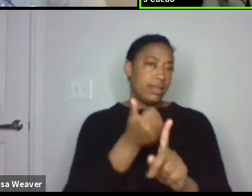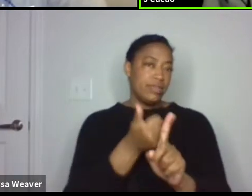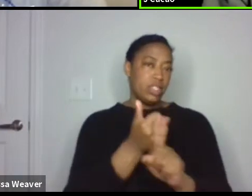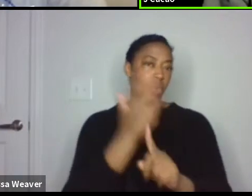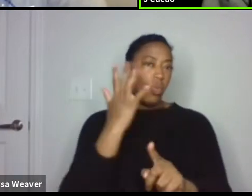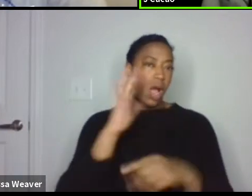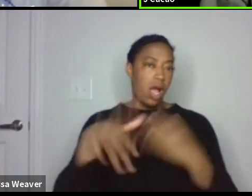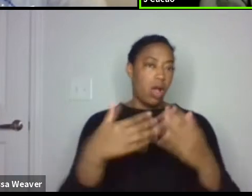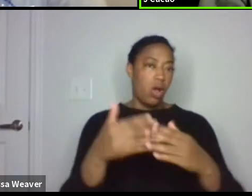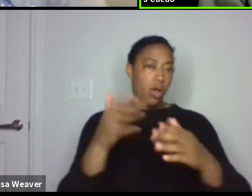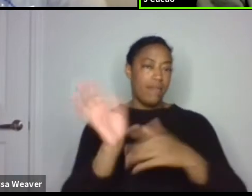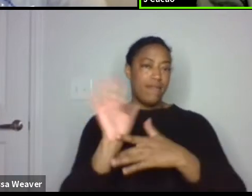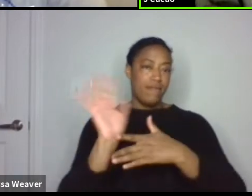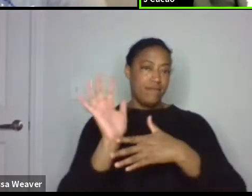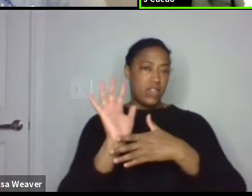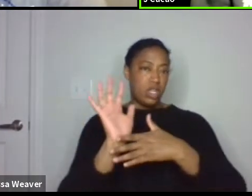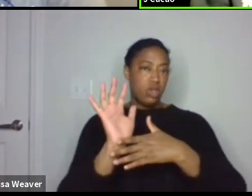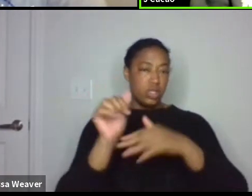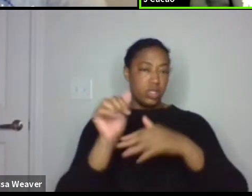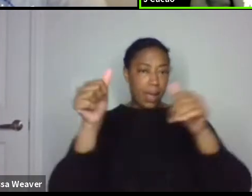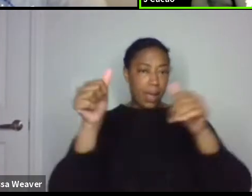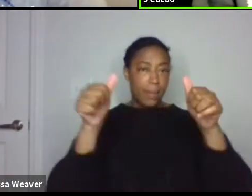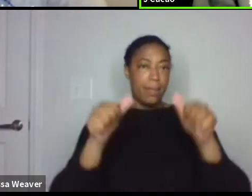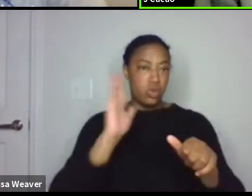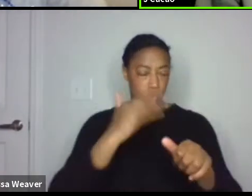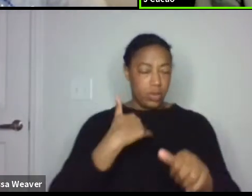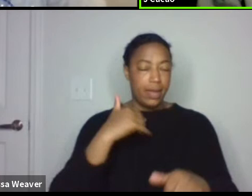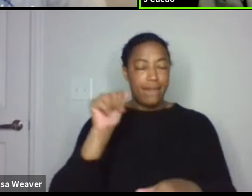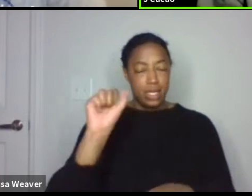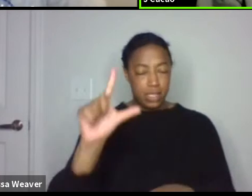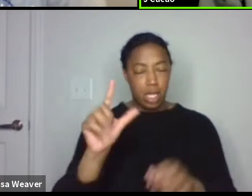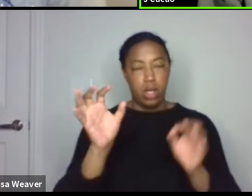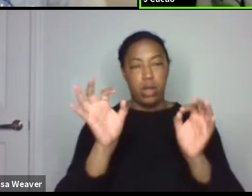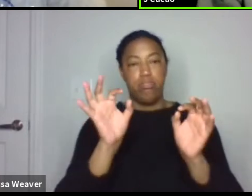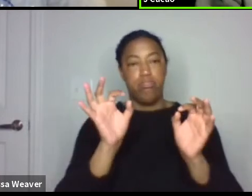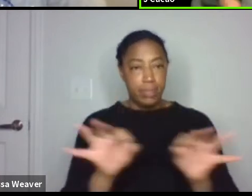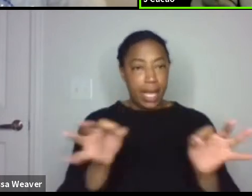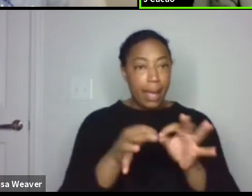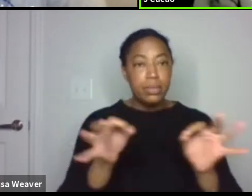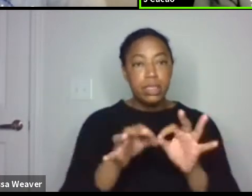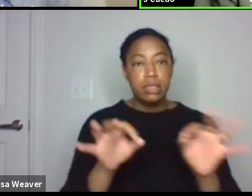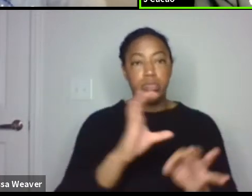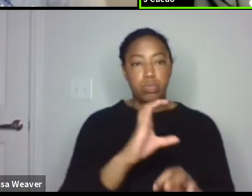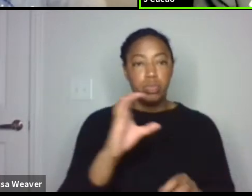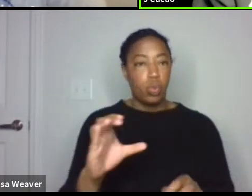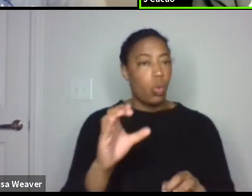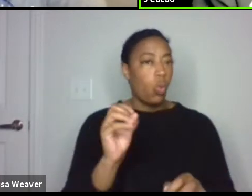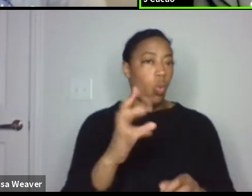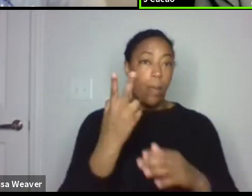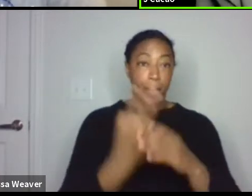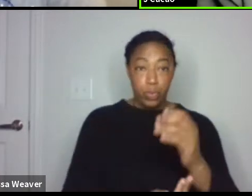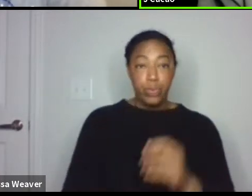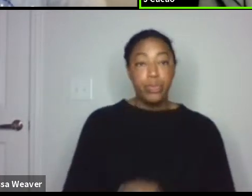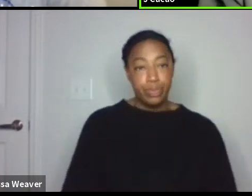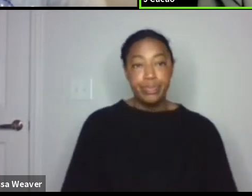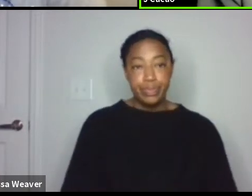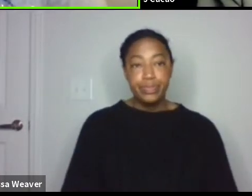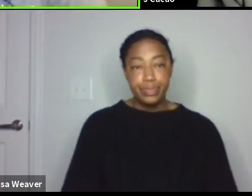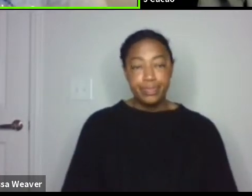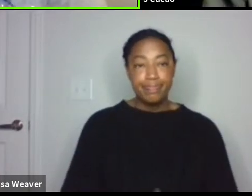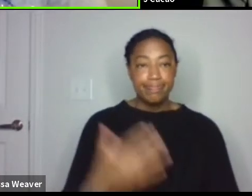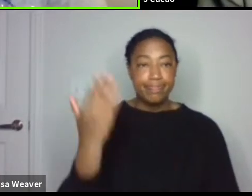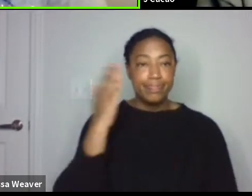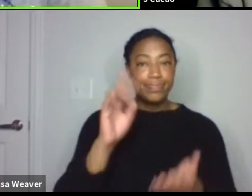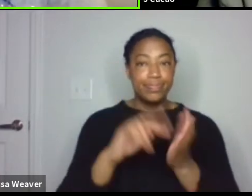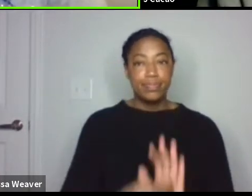I post pretty much are going to have ASL in it, captions, you know, either one or the other or both in most cases. You know what I'm saying?